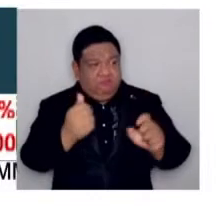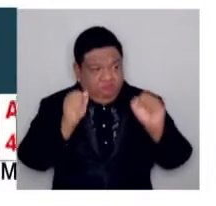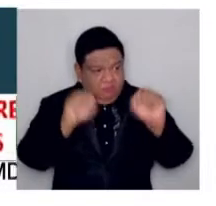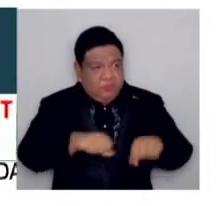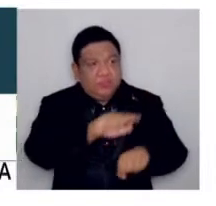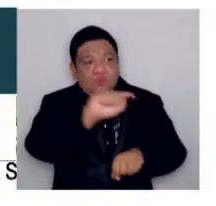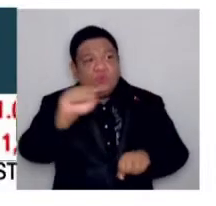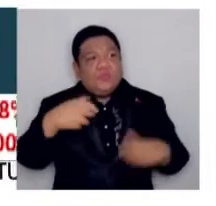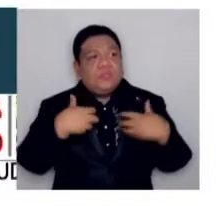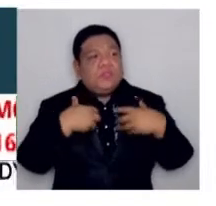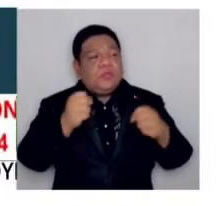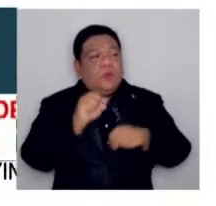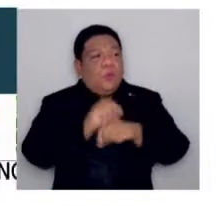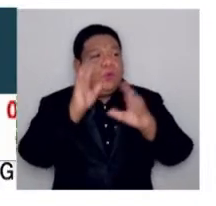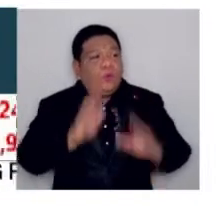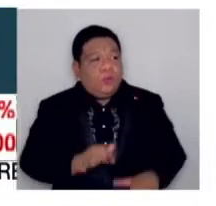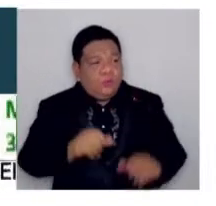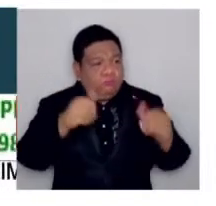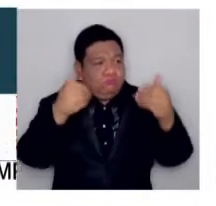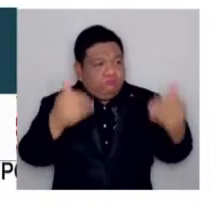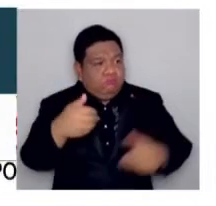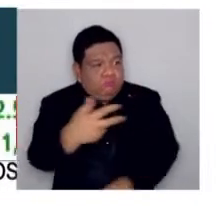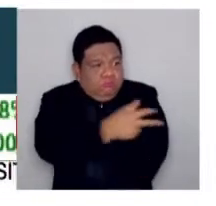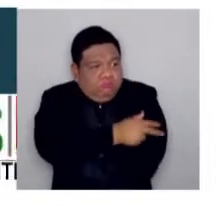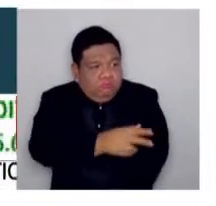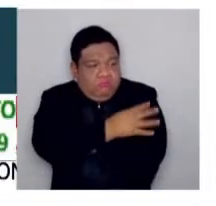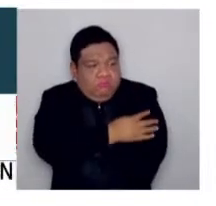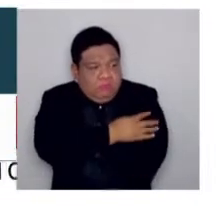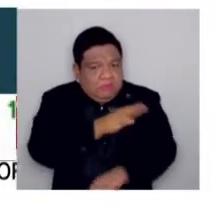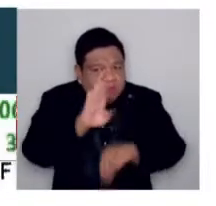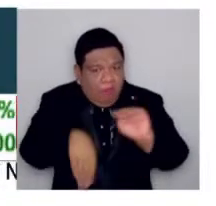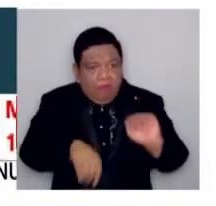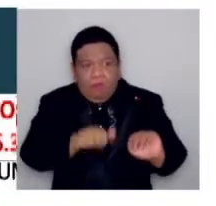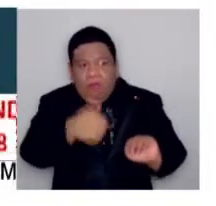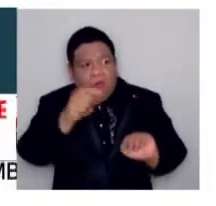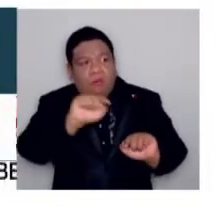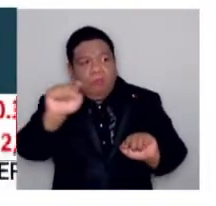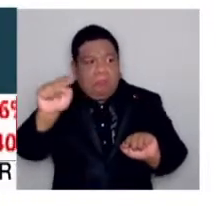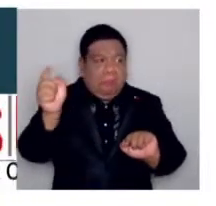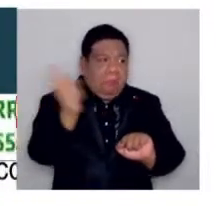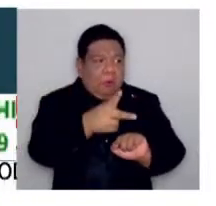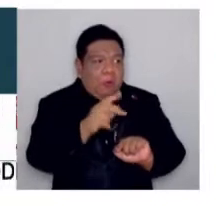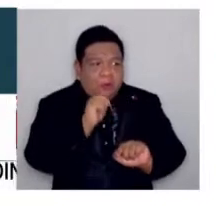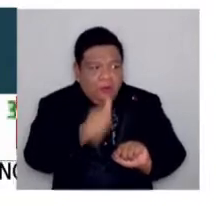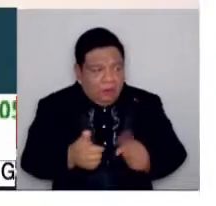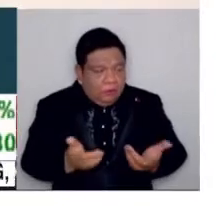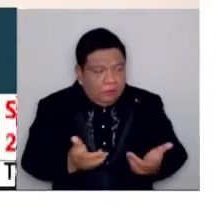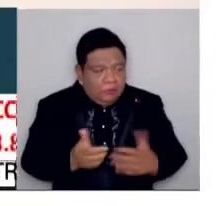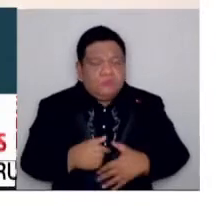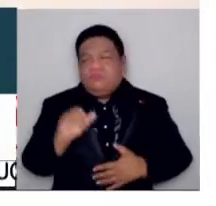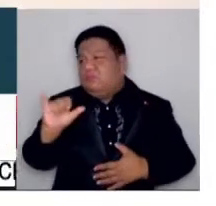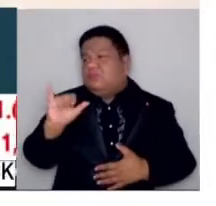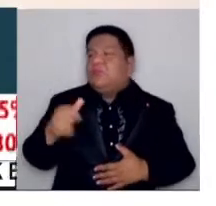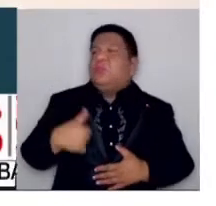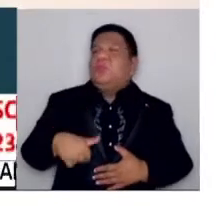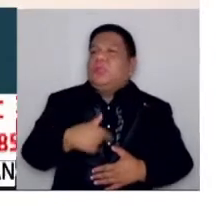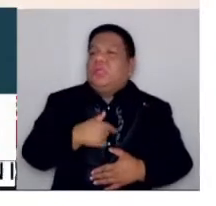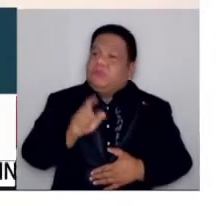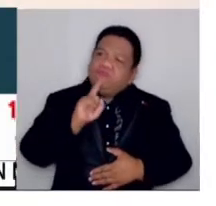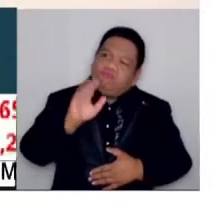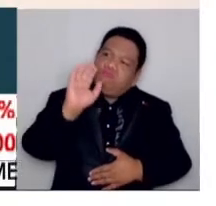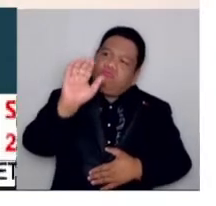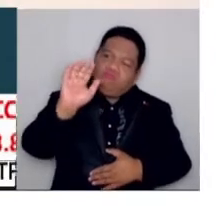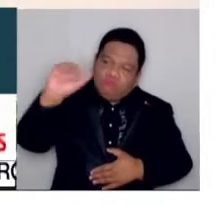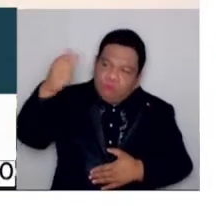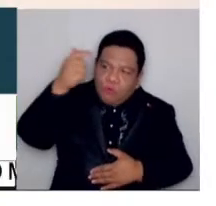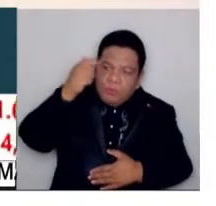yourselves get those booster shots before anyone else. Yes, syempre, no, nag-aapila naman kami sa ating gobyerno,